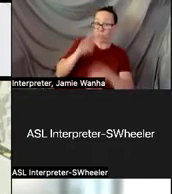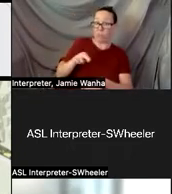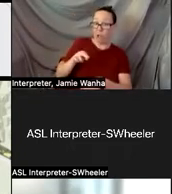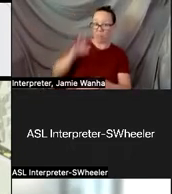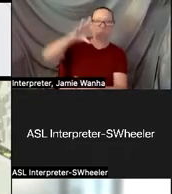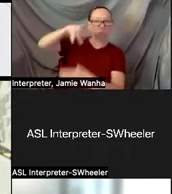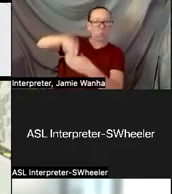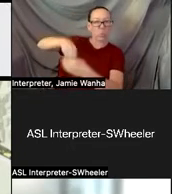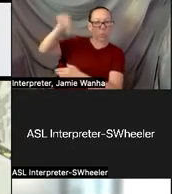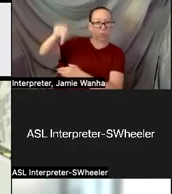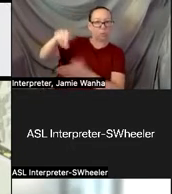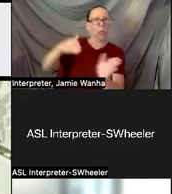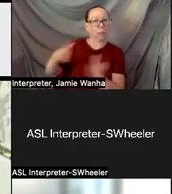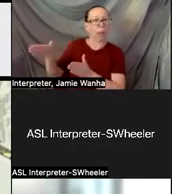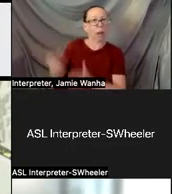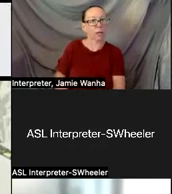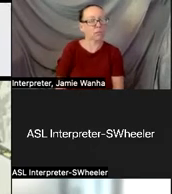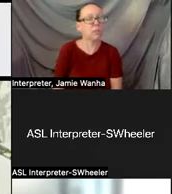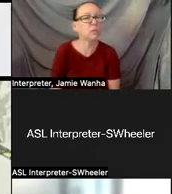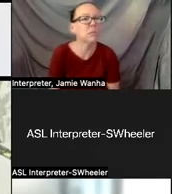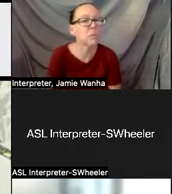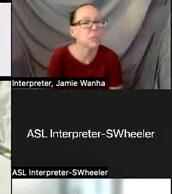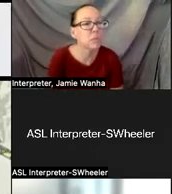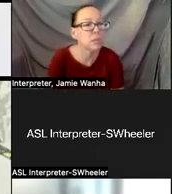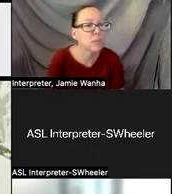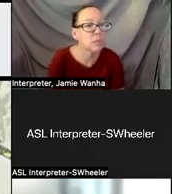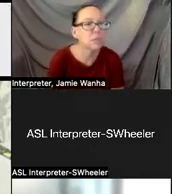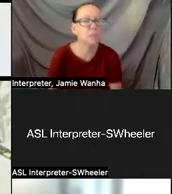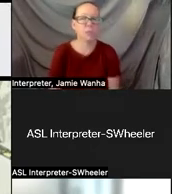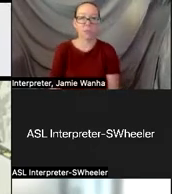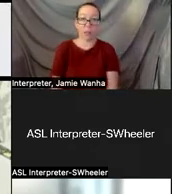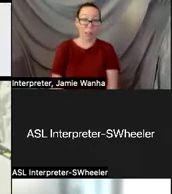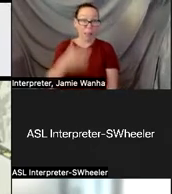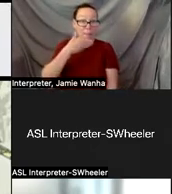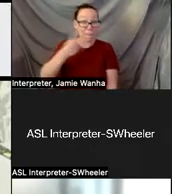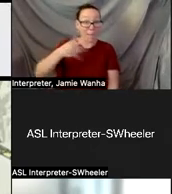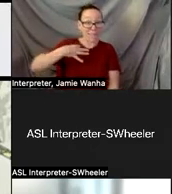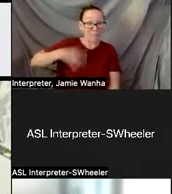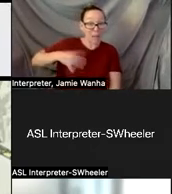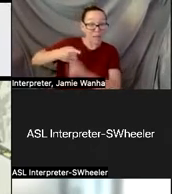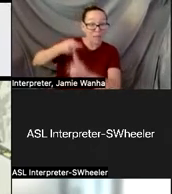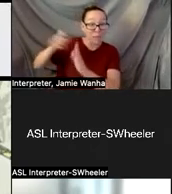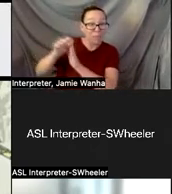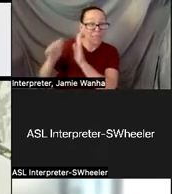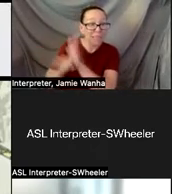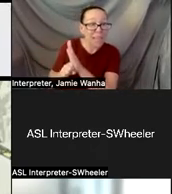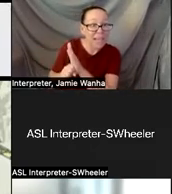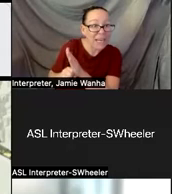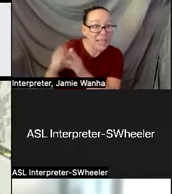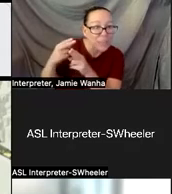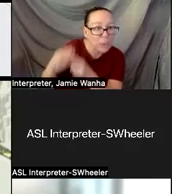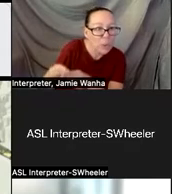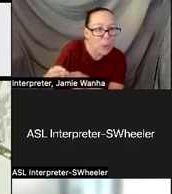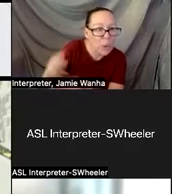plan. One of the best benefits that we get from the state is this idea called mission requests. Mission